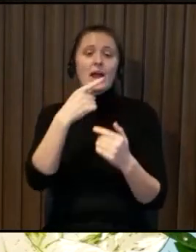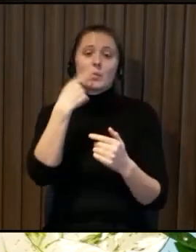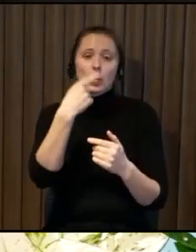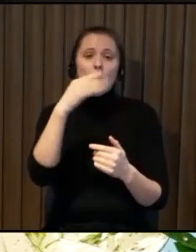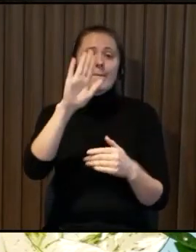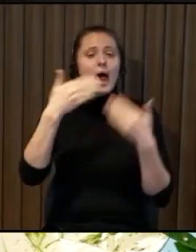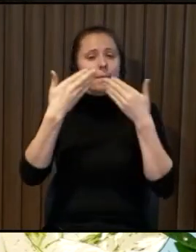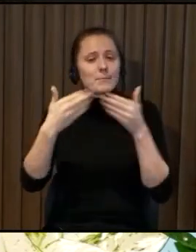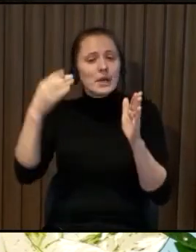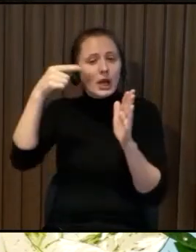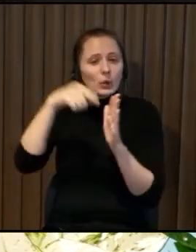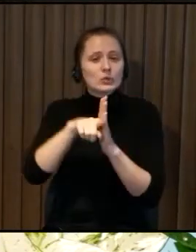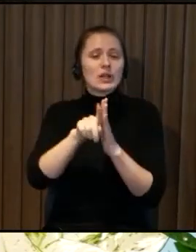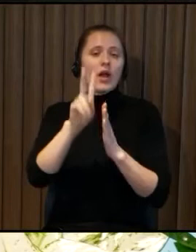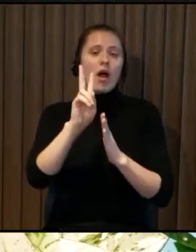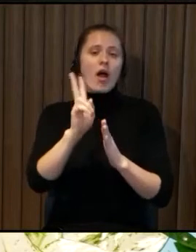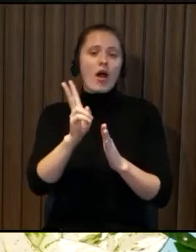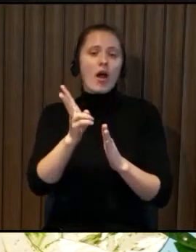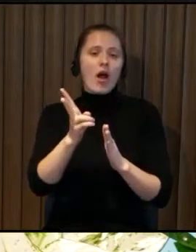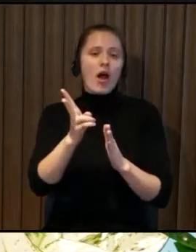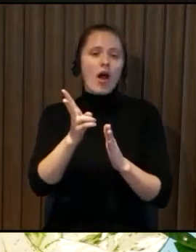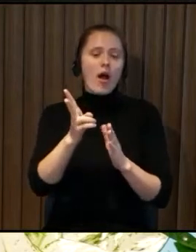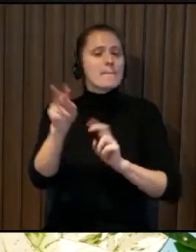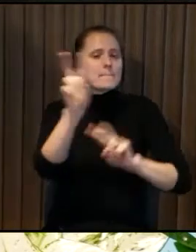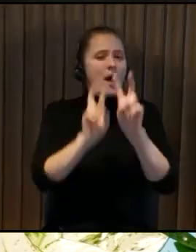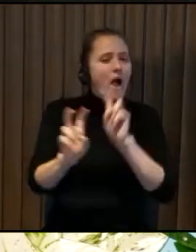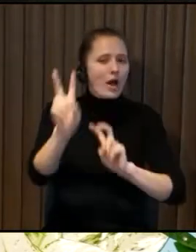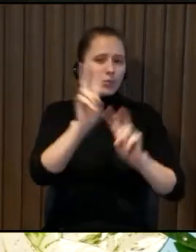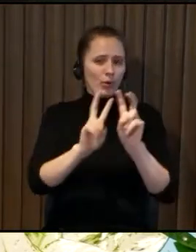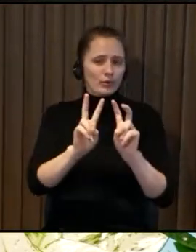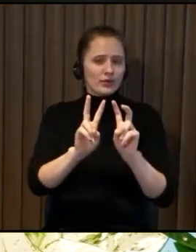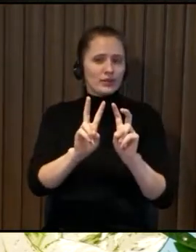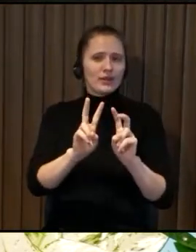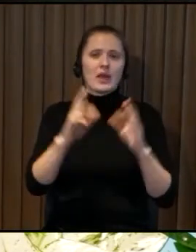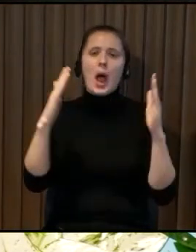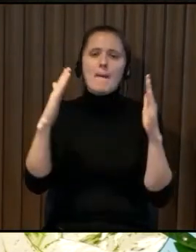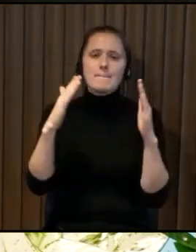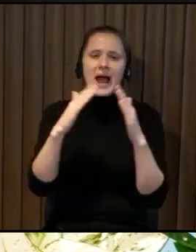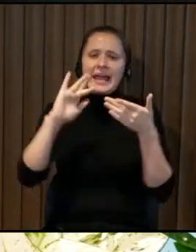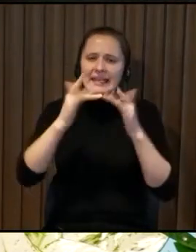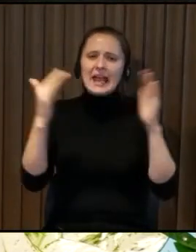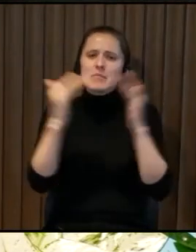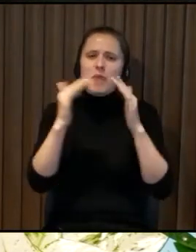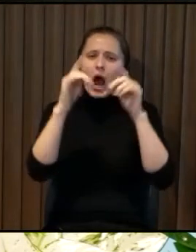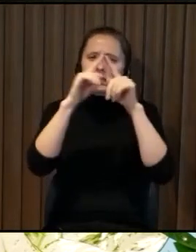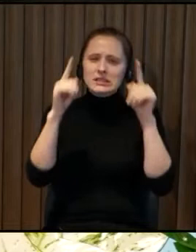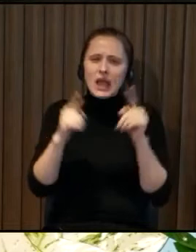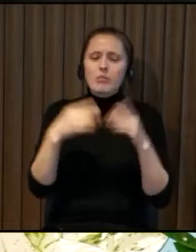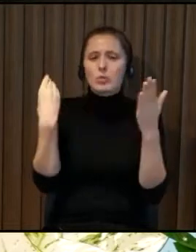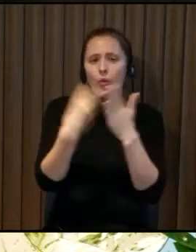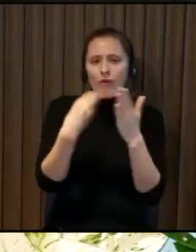repeated thought that we have to be simple. Now let's talk about accessibility and how to